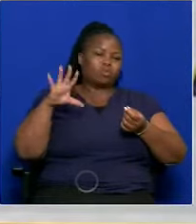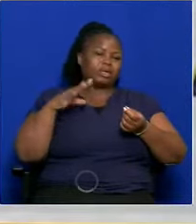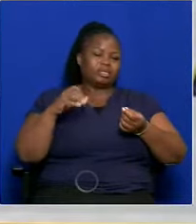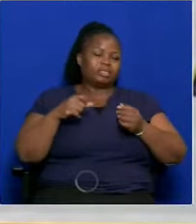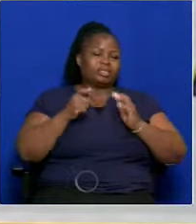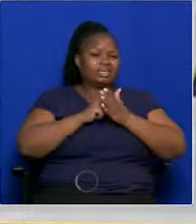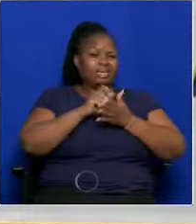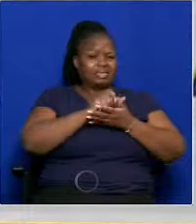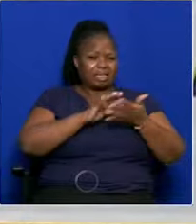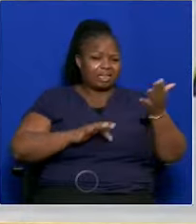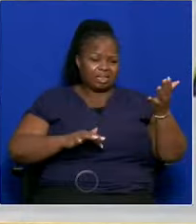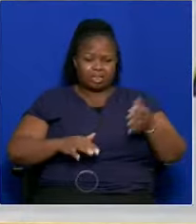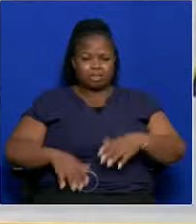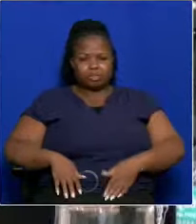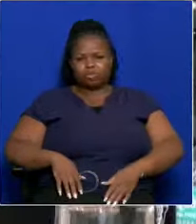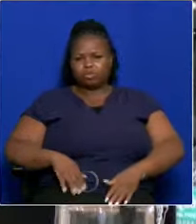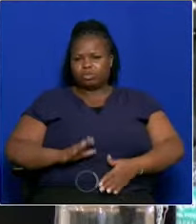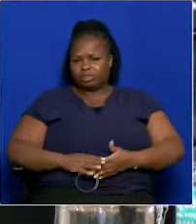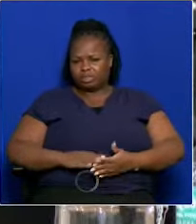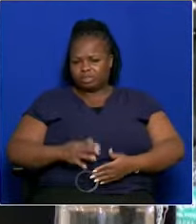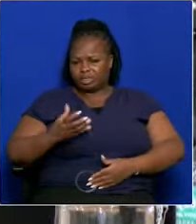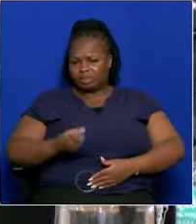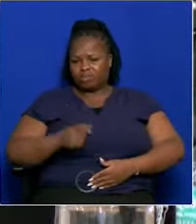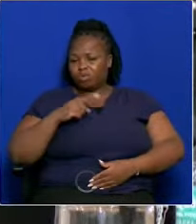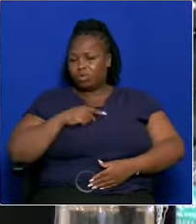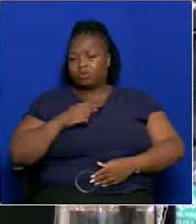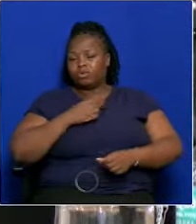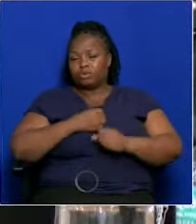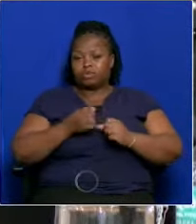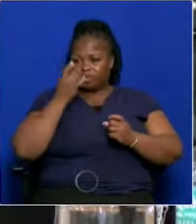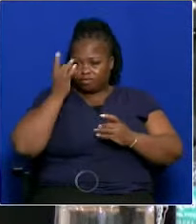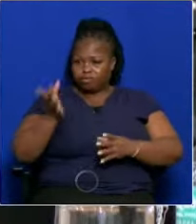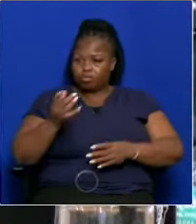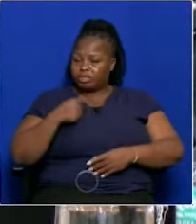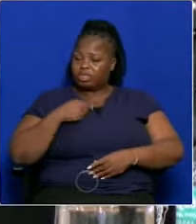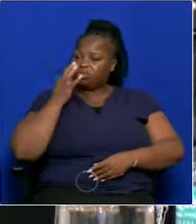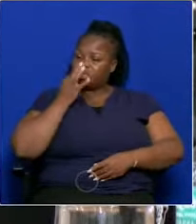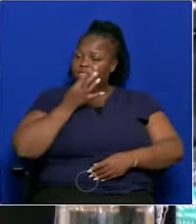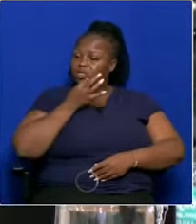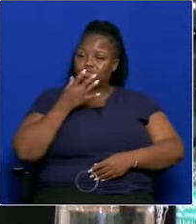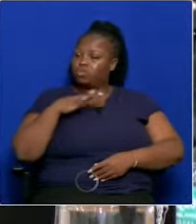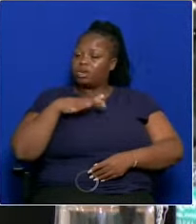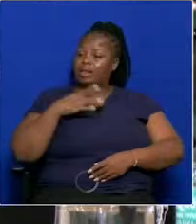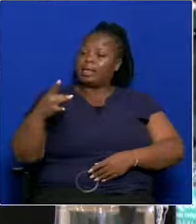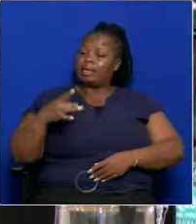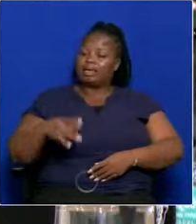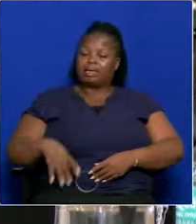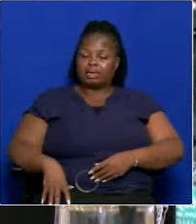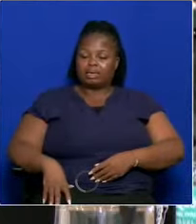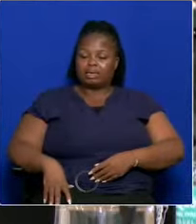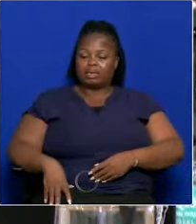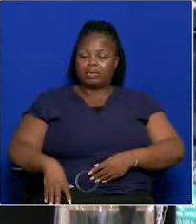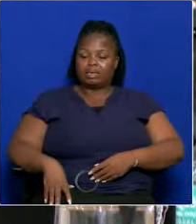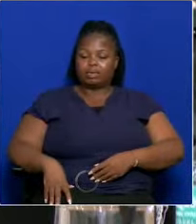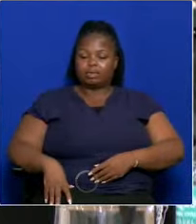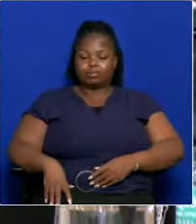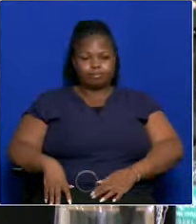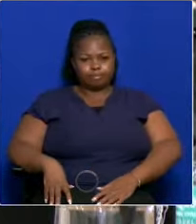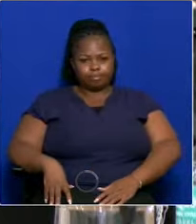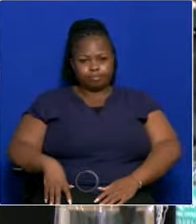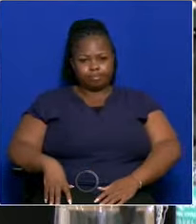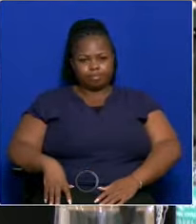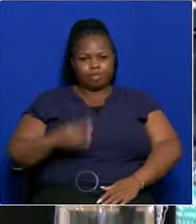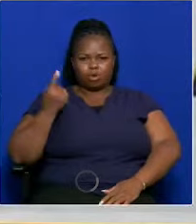there a reason why you don't communicate your displeasure when Sergeant Nkosi sends you only these